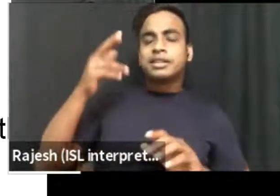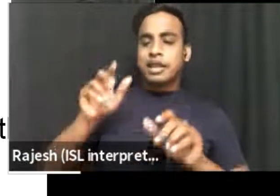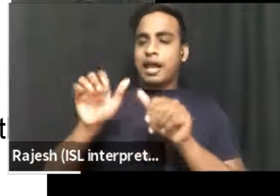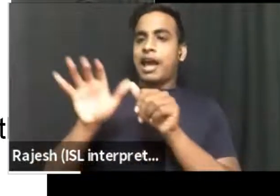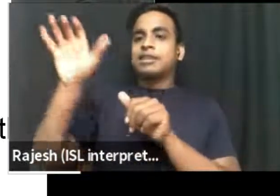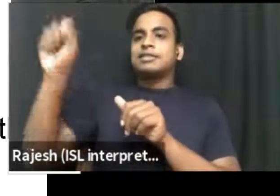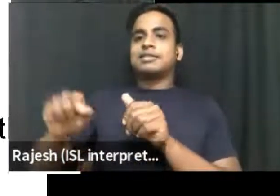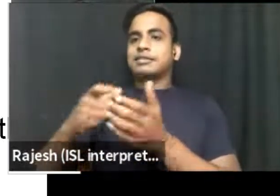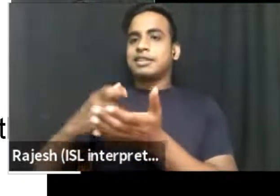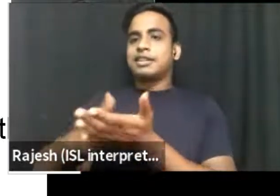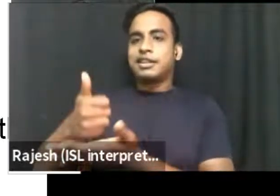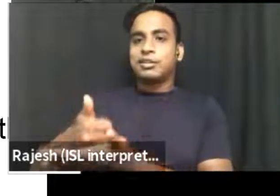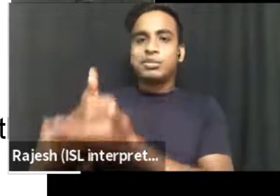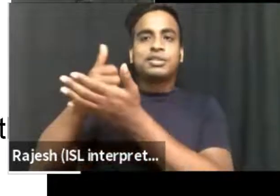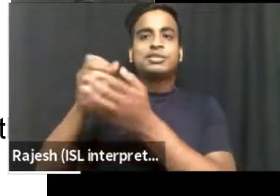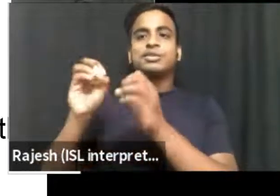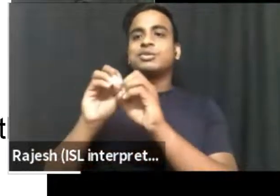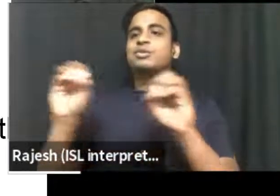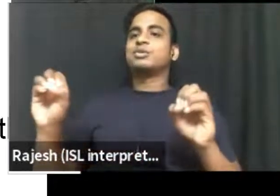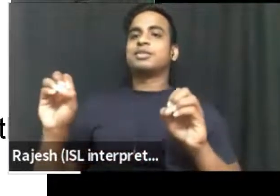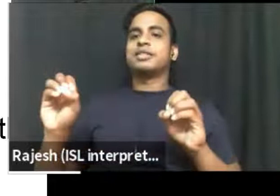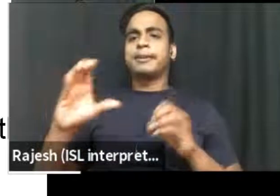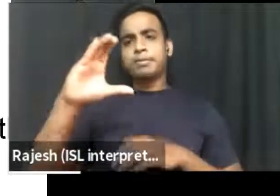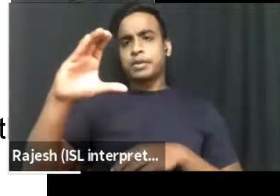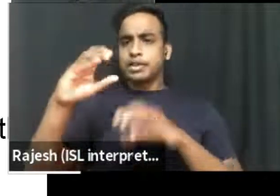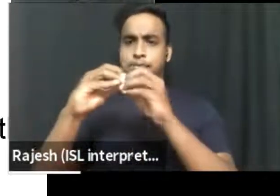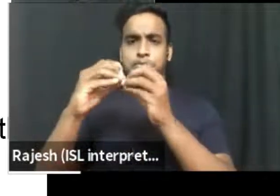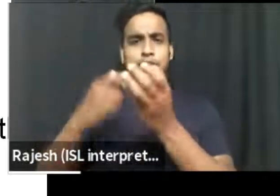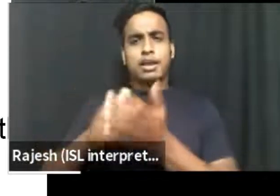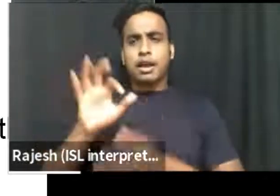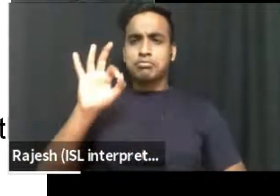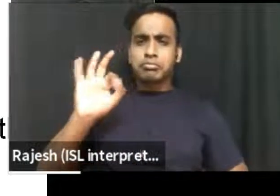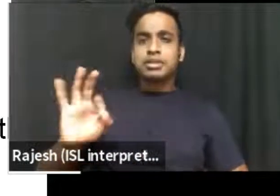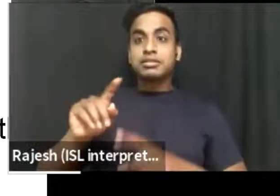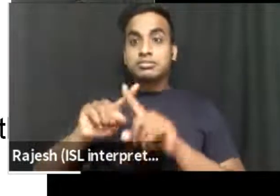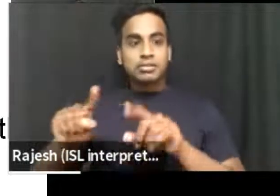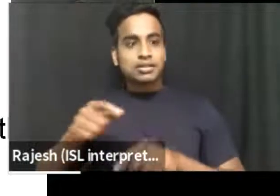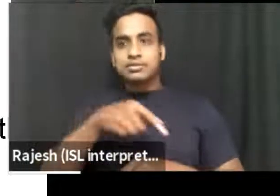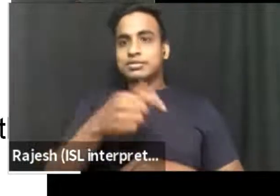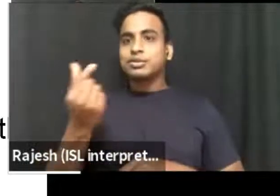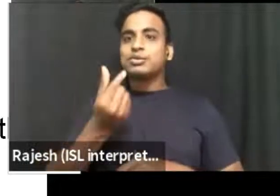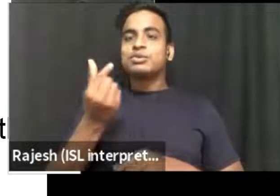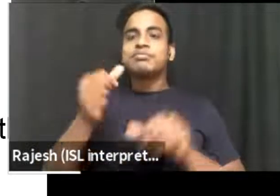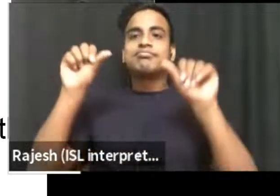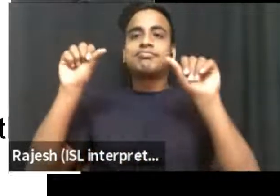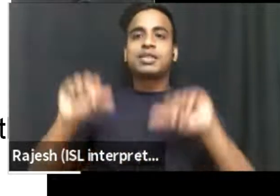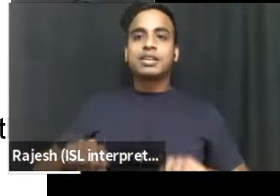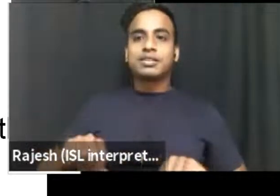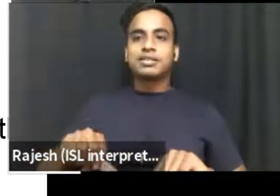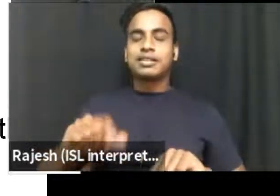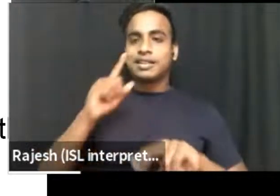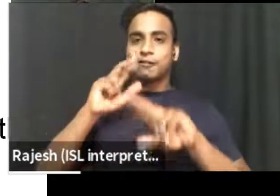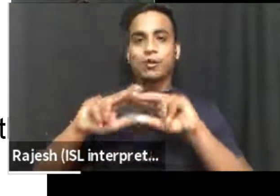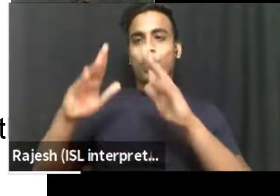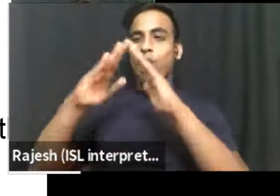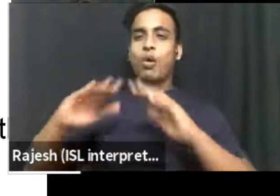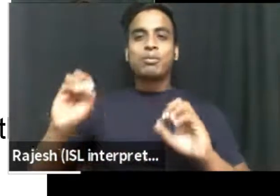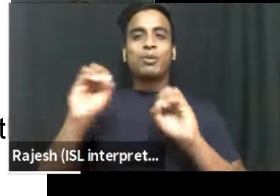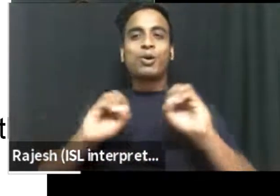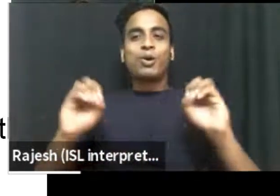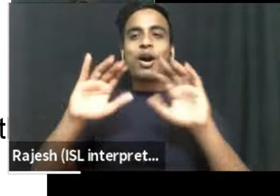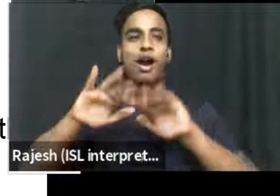rehabilitation, how do we reach across to people when people are homeless and are on the